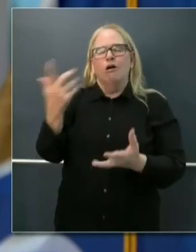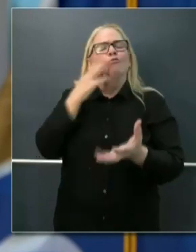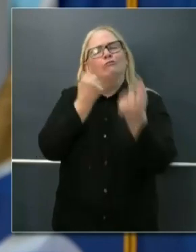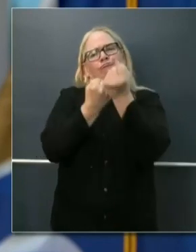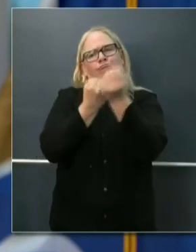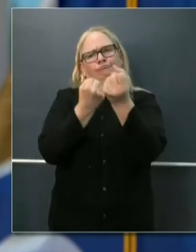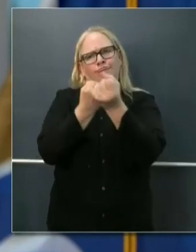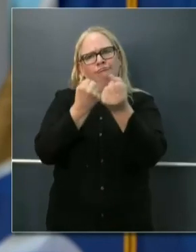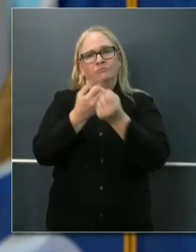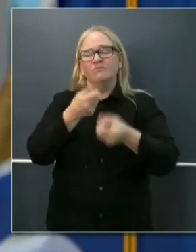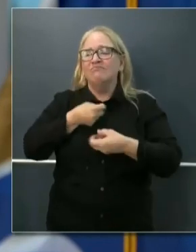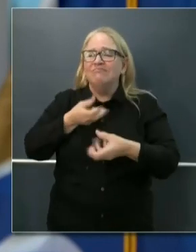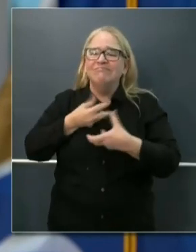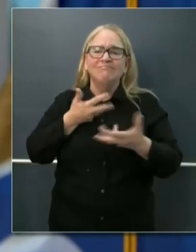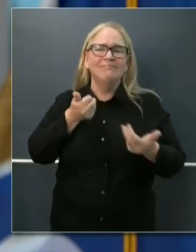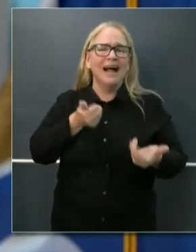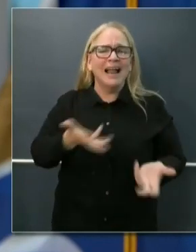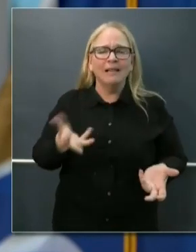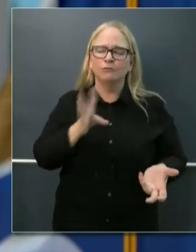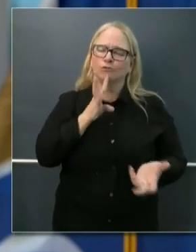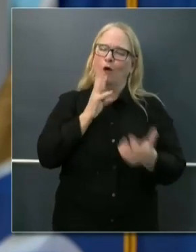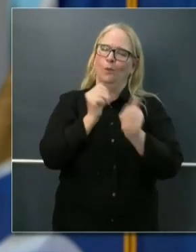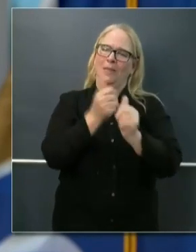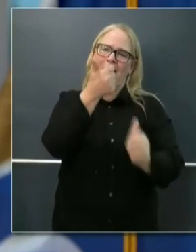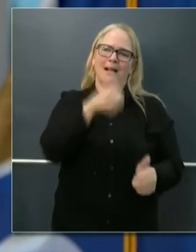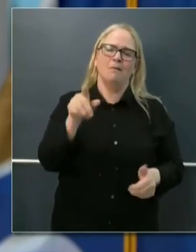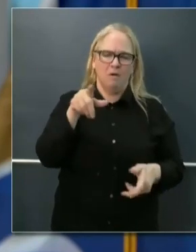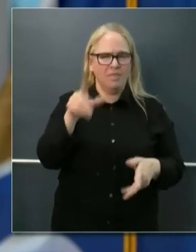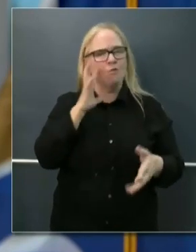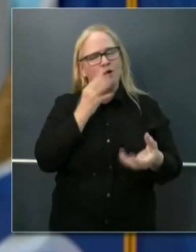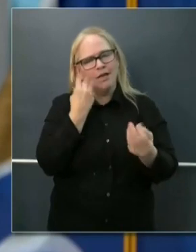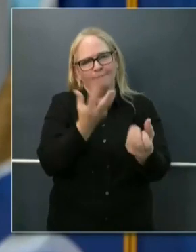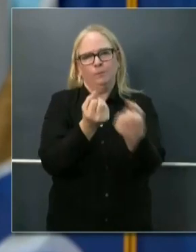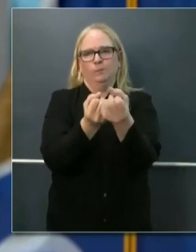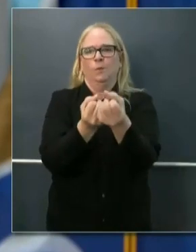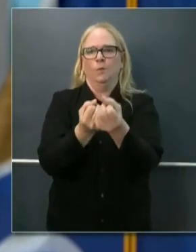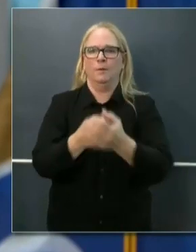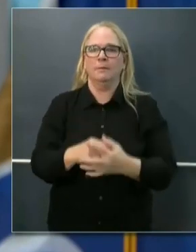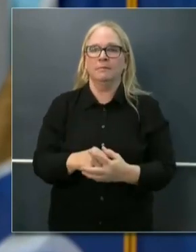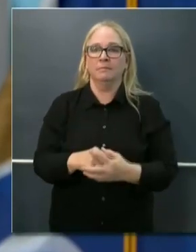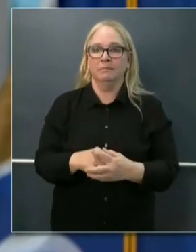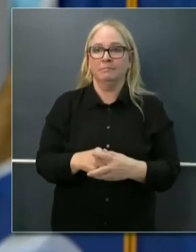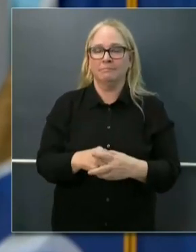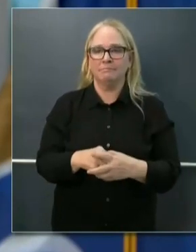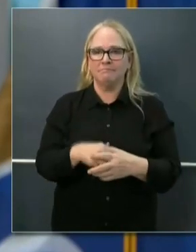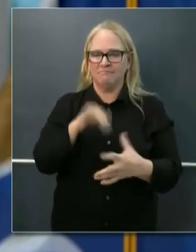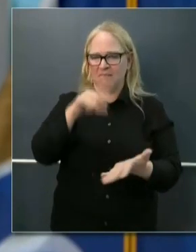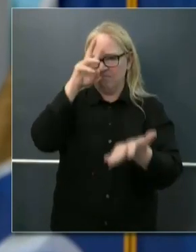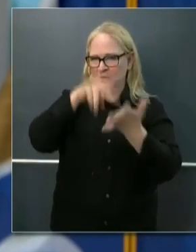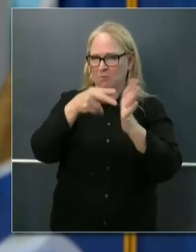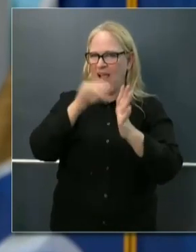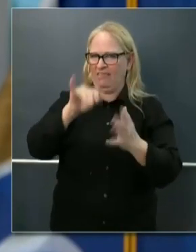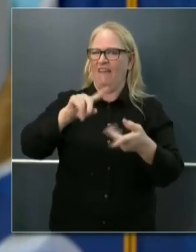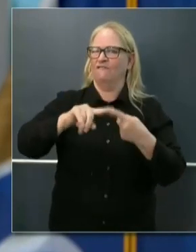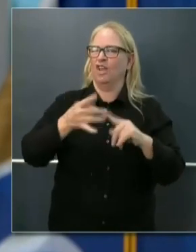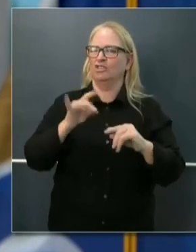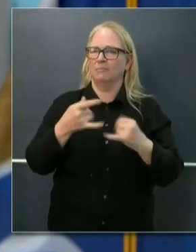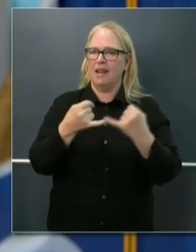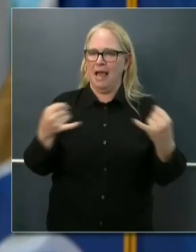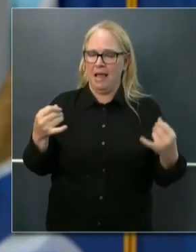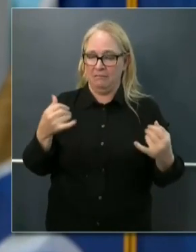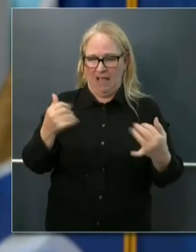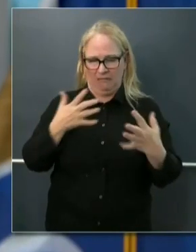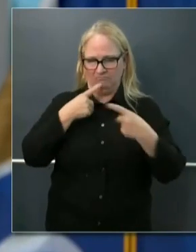and communicate with someone on the other line. And so that's the architecture of the framework of our announcement today.